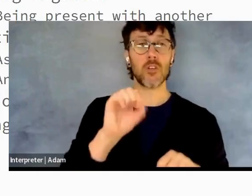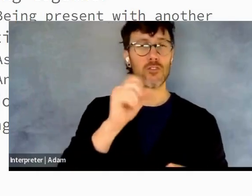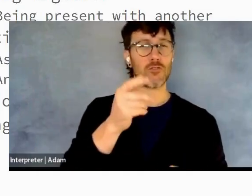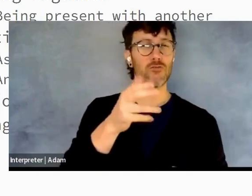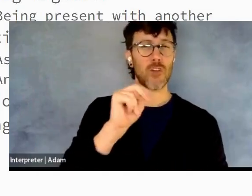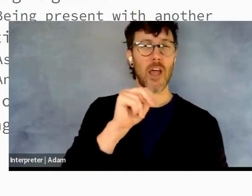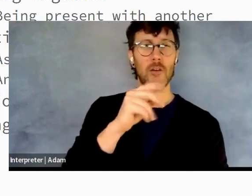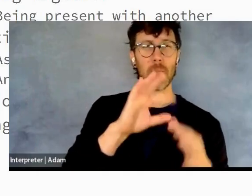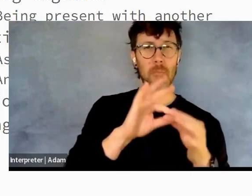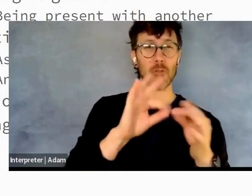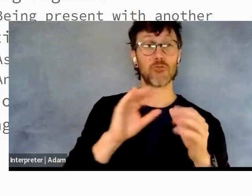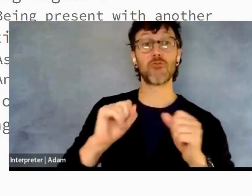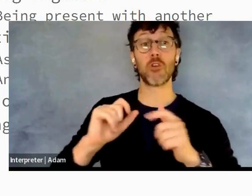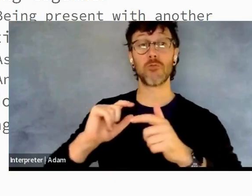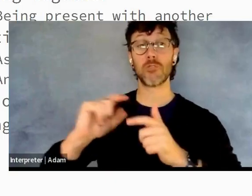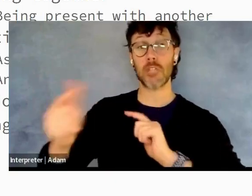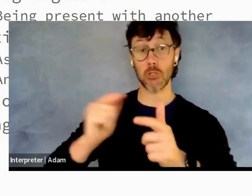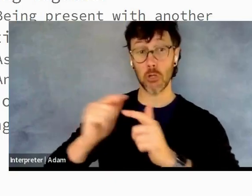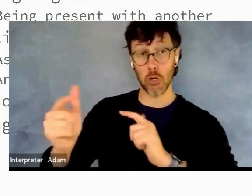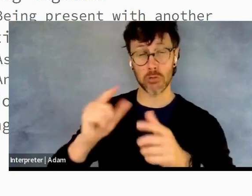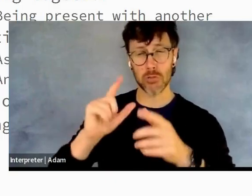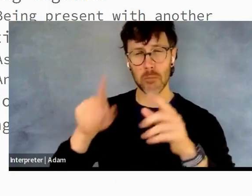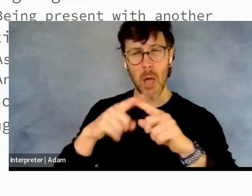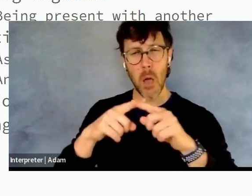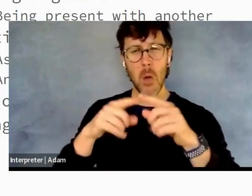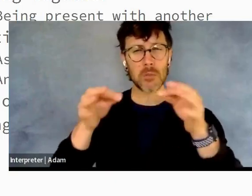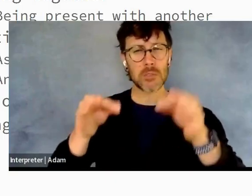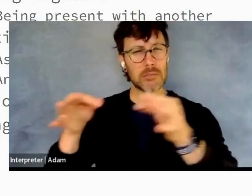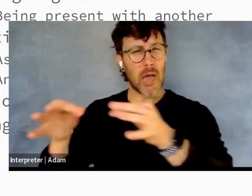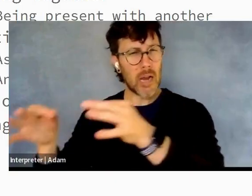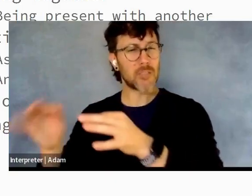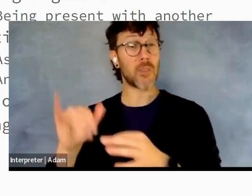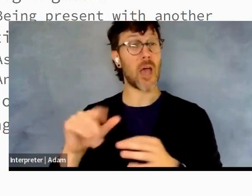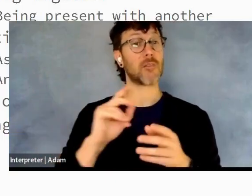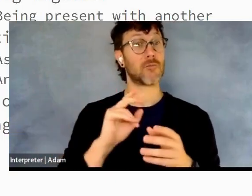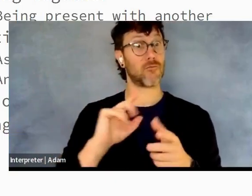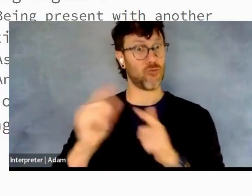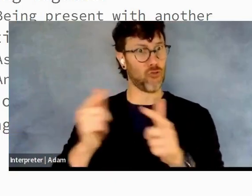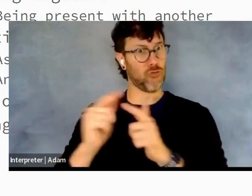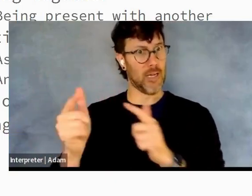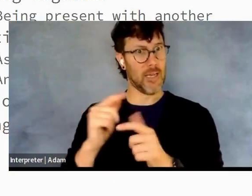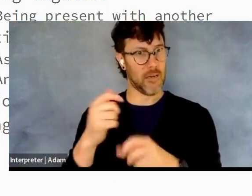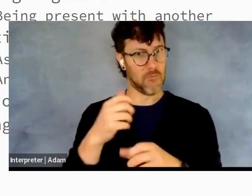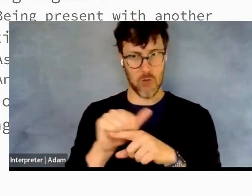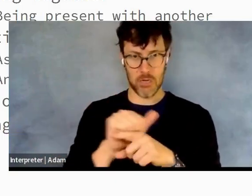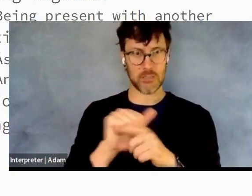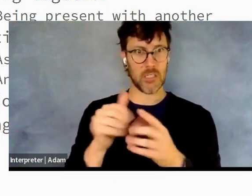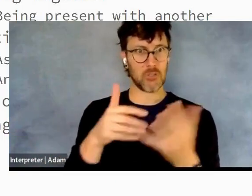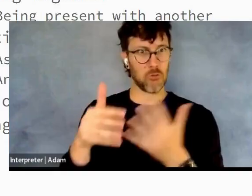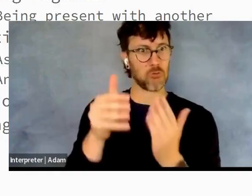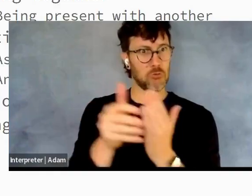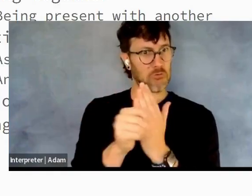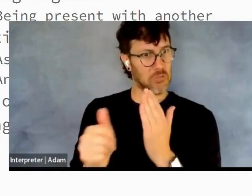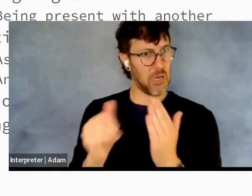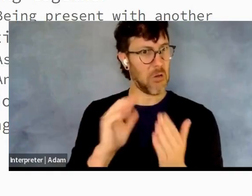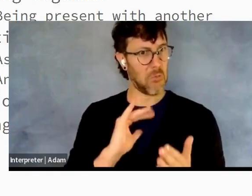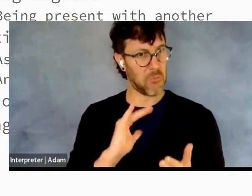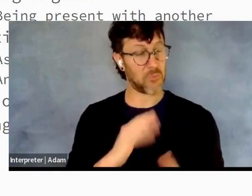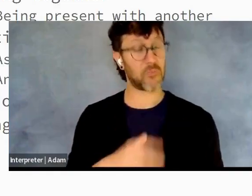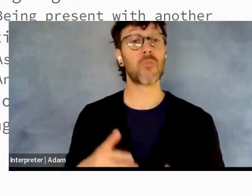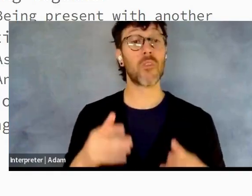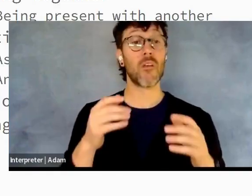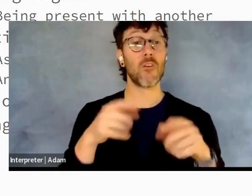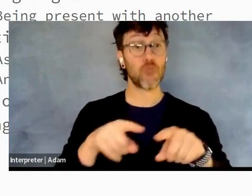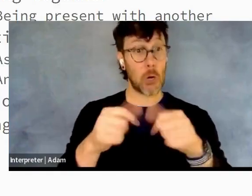want to do. So that is turn taking and practicing a social skill right there. You can also practice social skills during